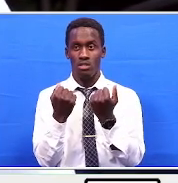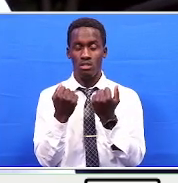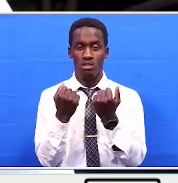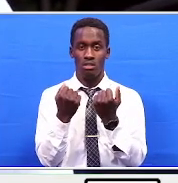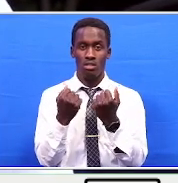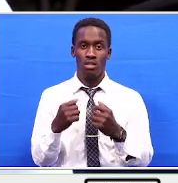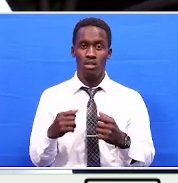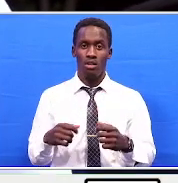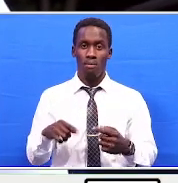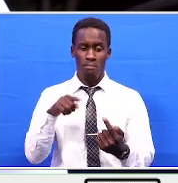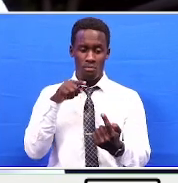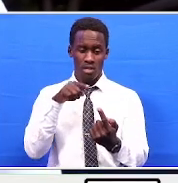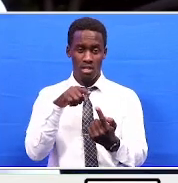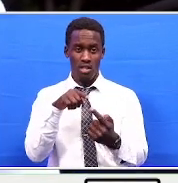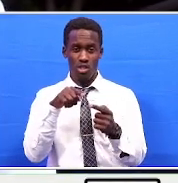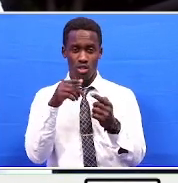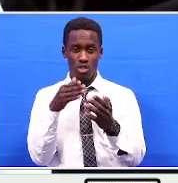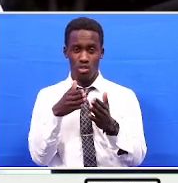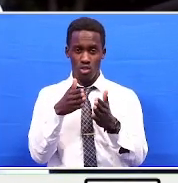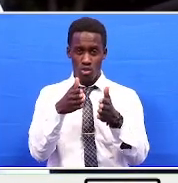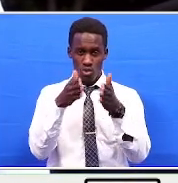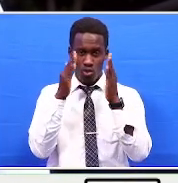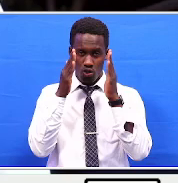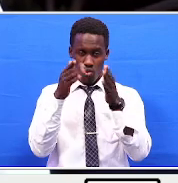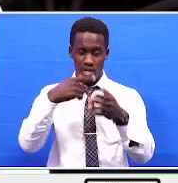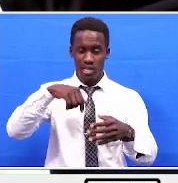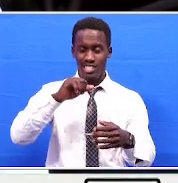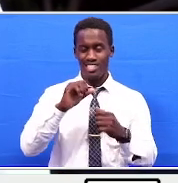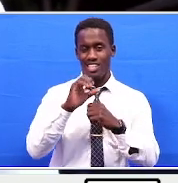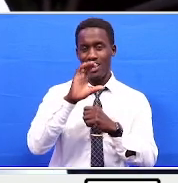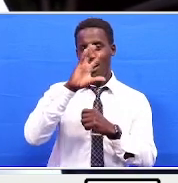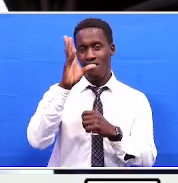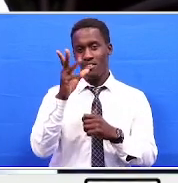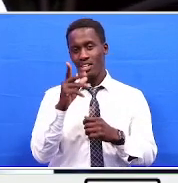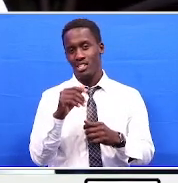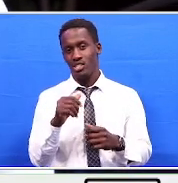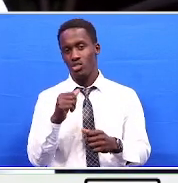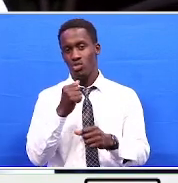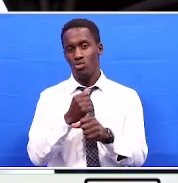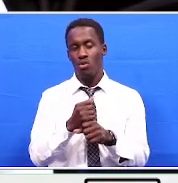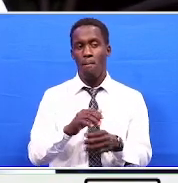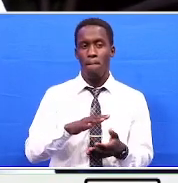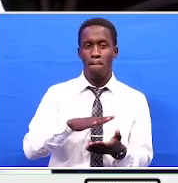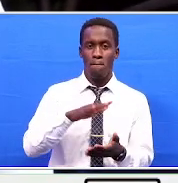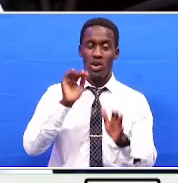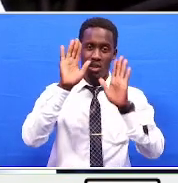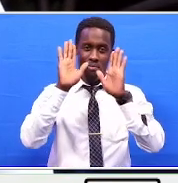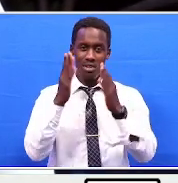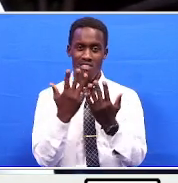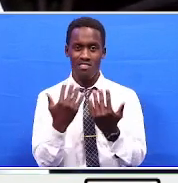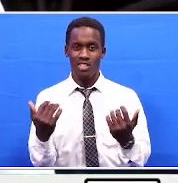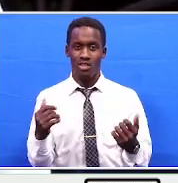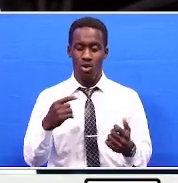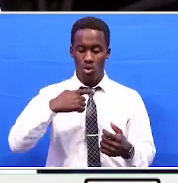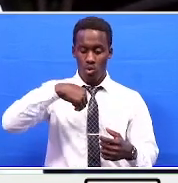as Africa to be able to play a more, you know, important role. And of course, we talk of